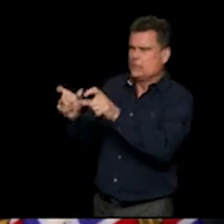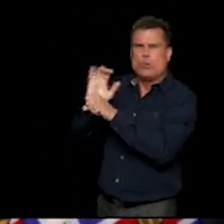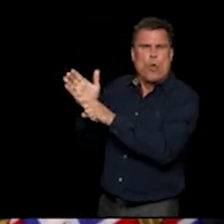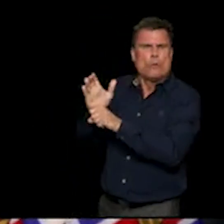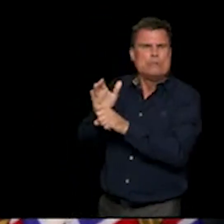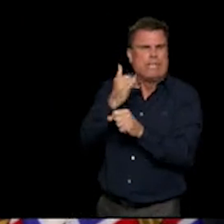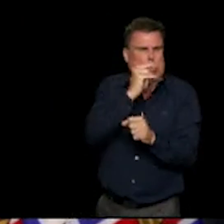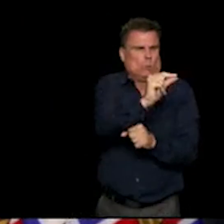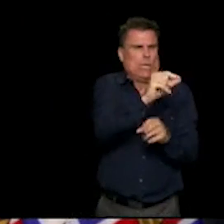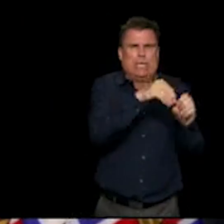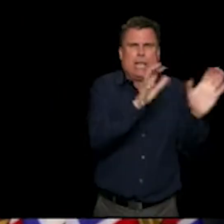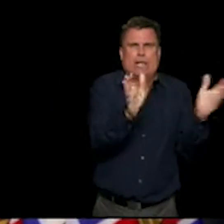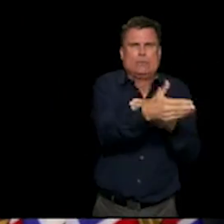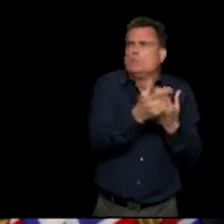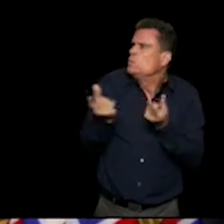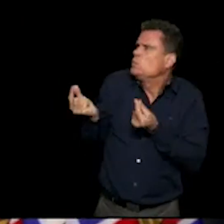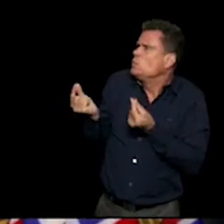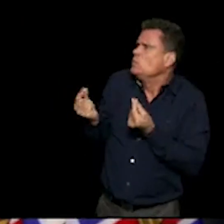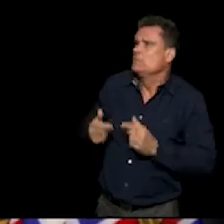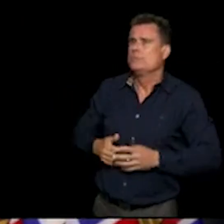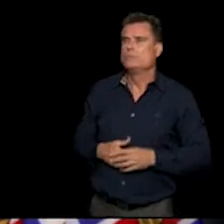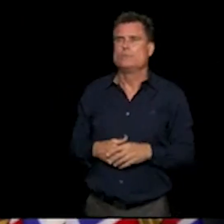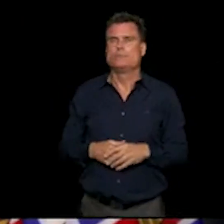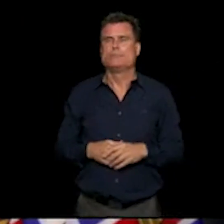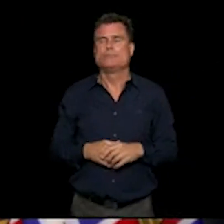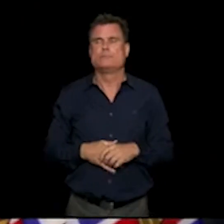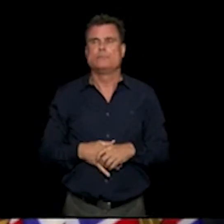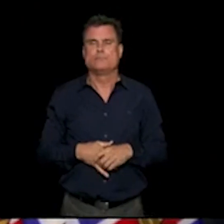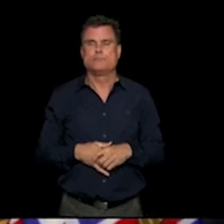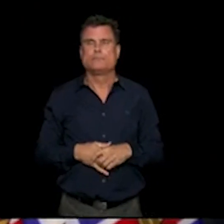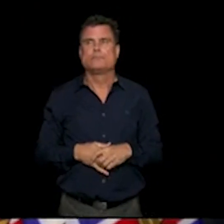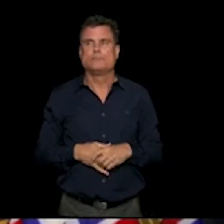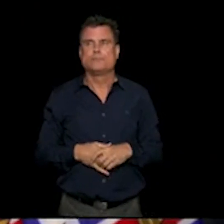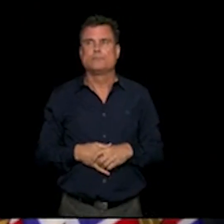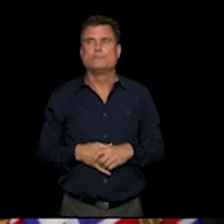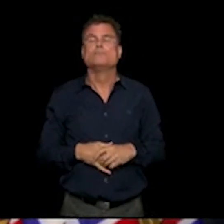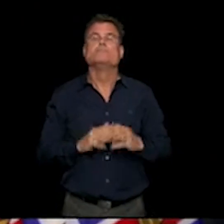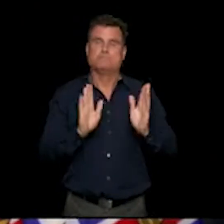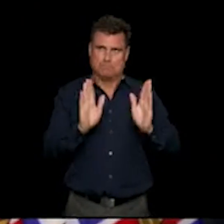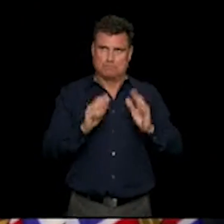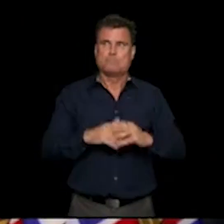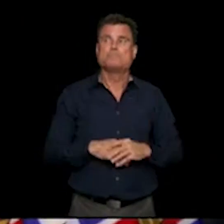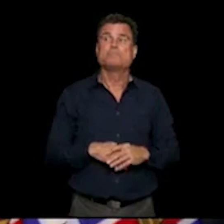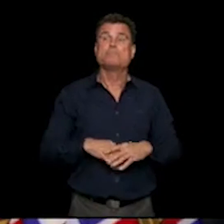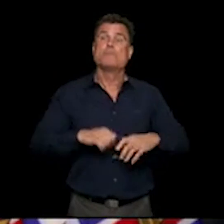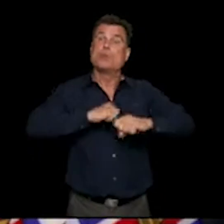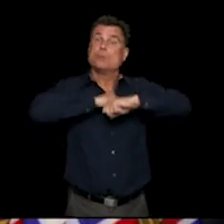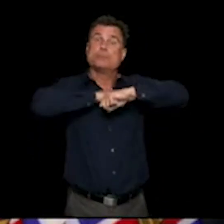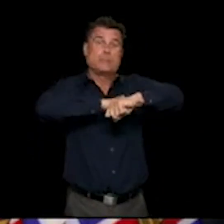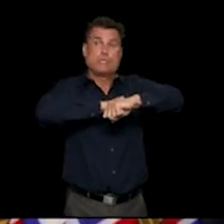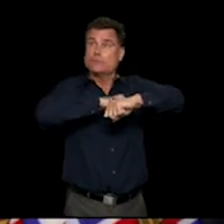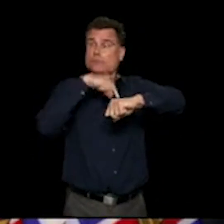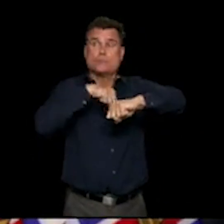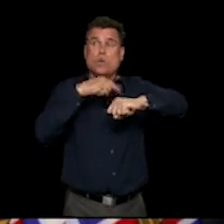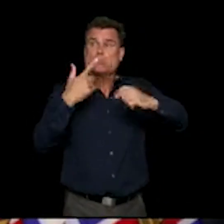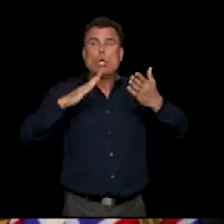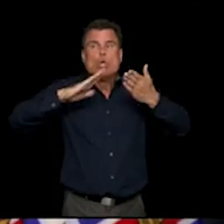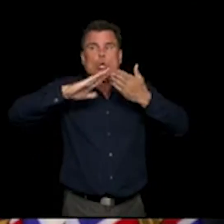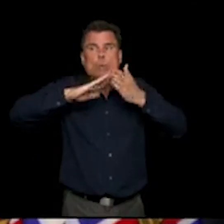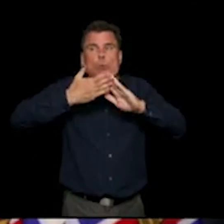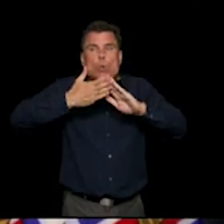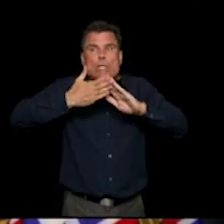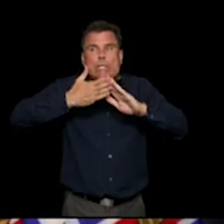So again, we go back to the layers of protection that are critically important. The number one layer of protection is keeping levels of community